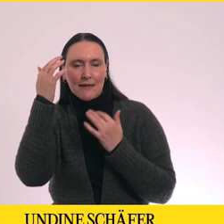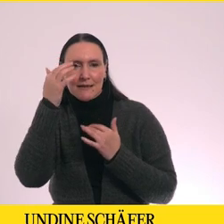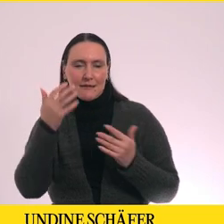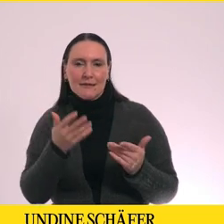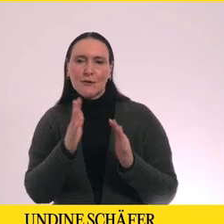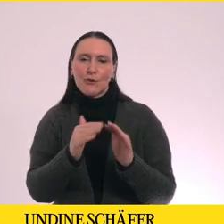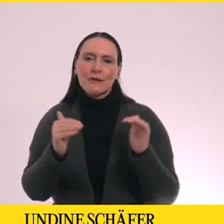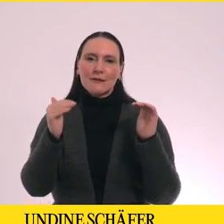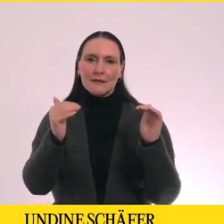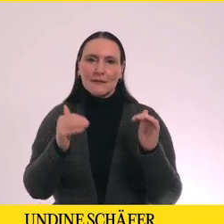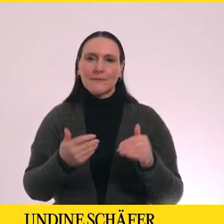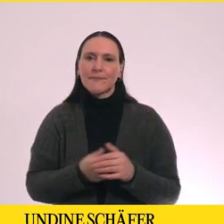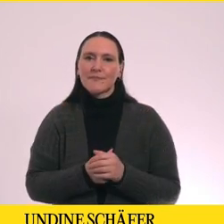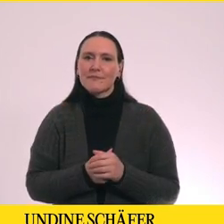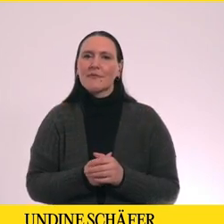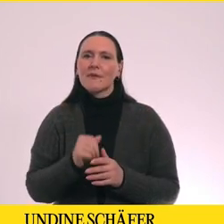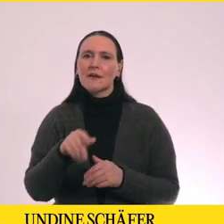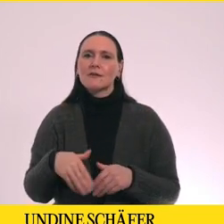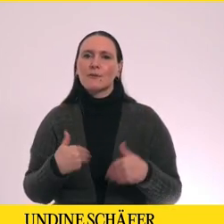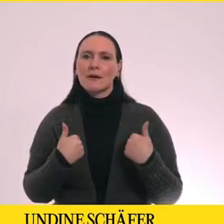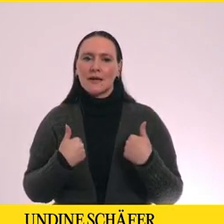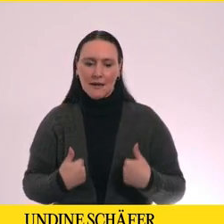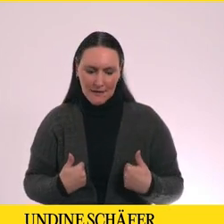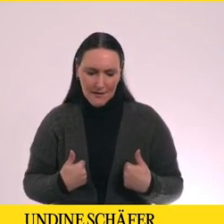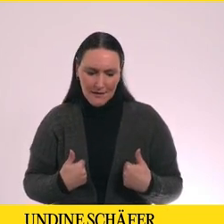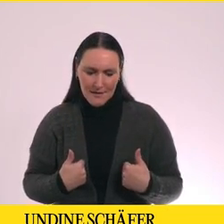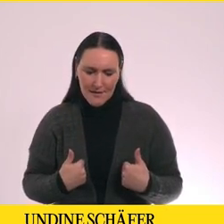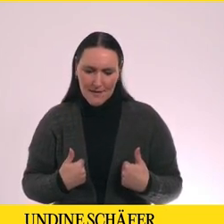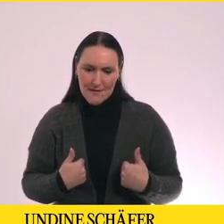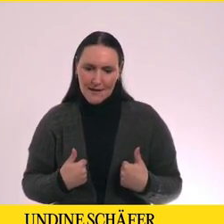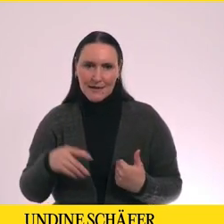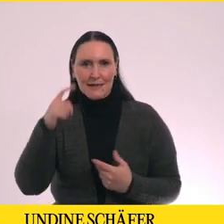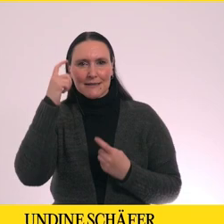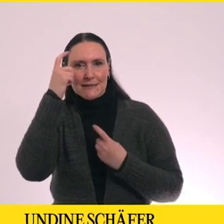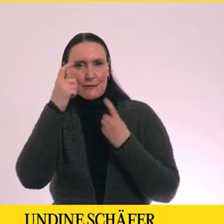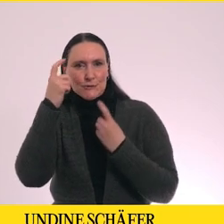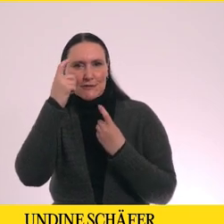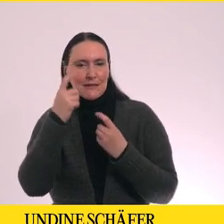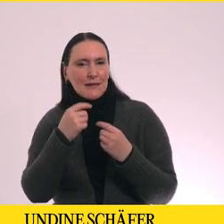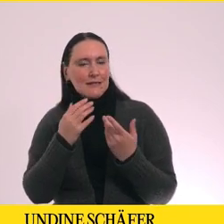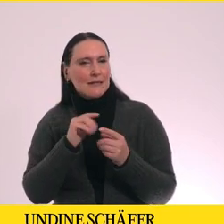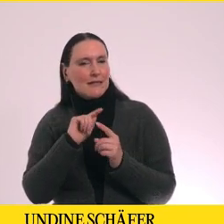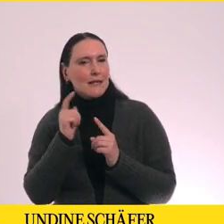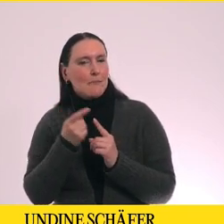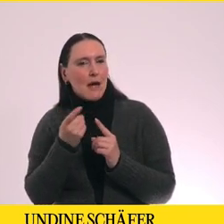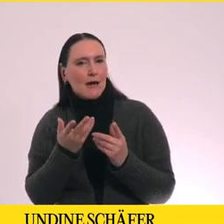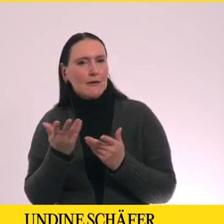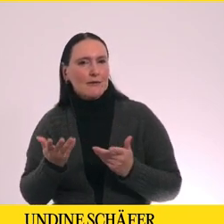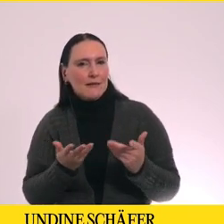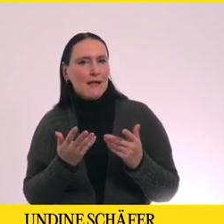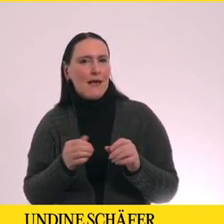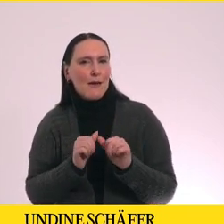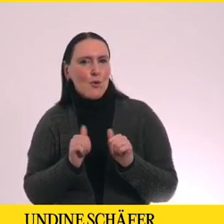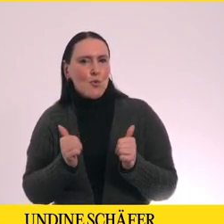of as intimate citizenship. So how do we honour people's different forms of agency within a